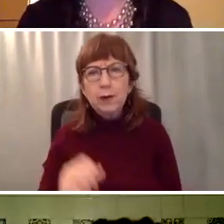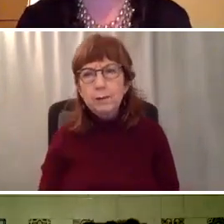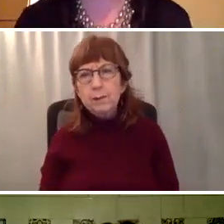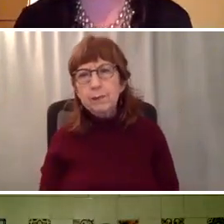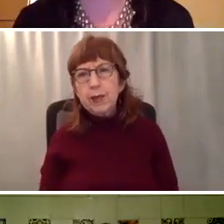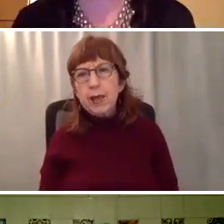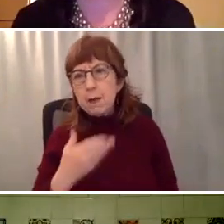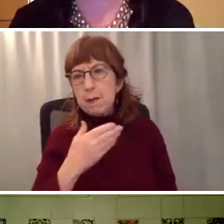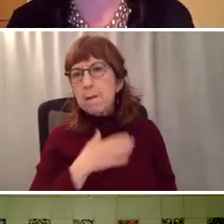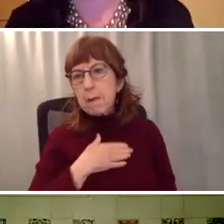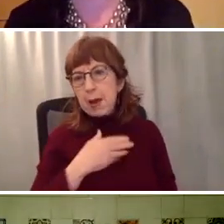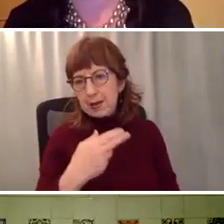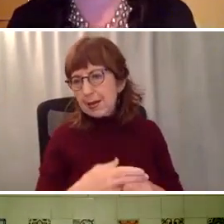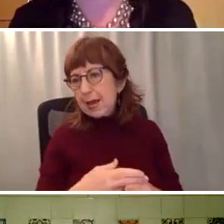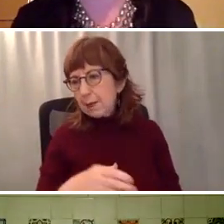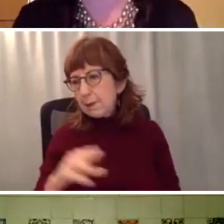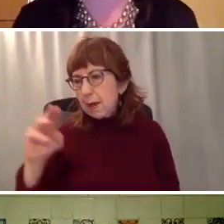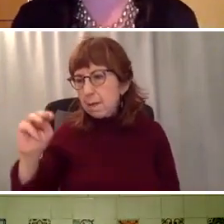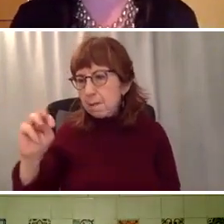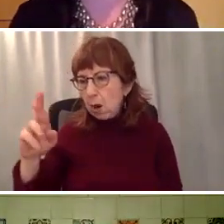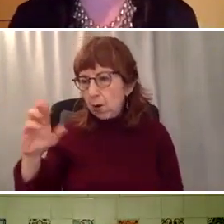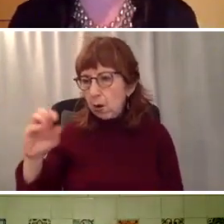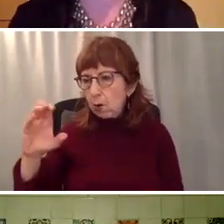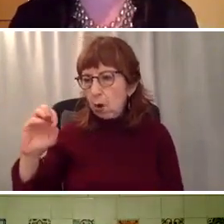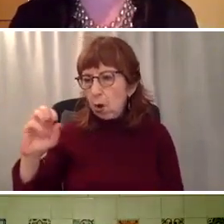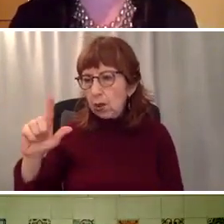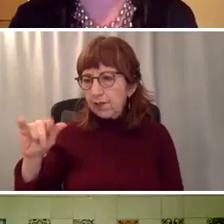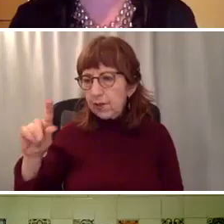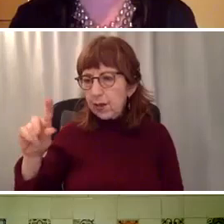Yeah, my name is Maria Olivia Davalos Stanton, or Mo.